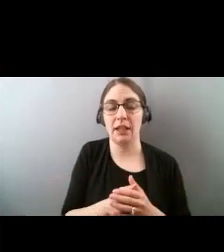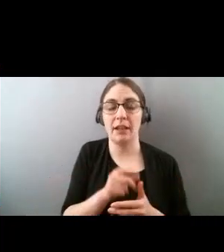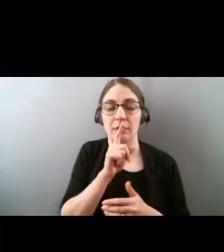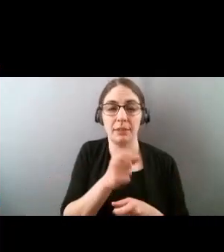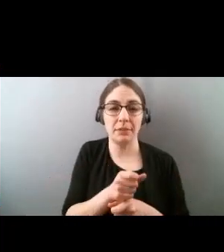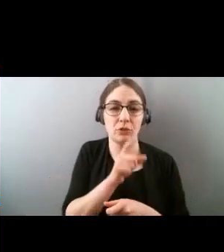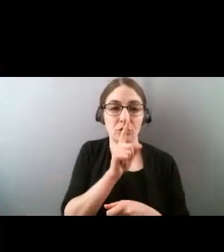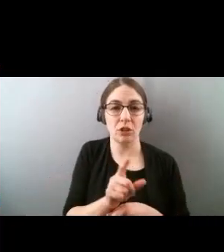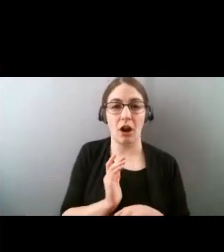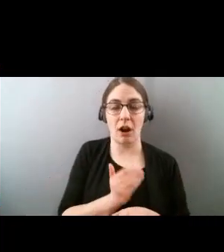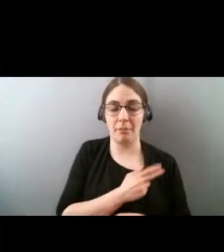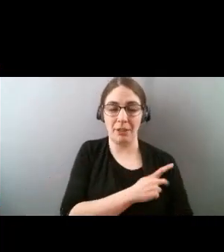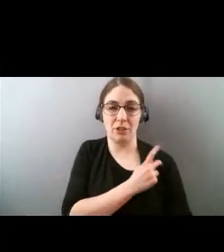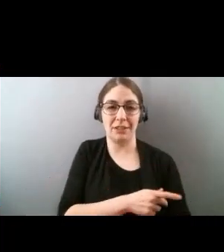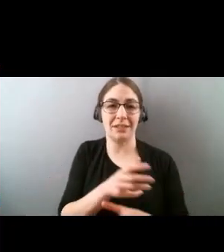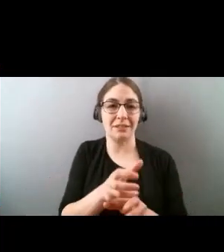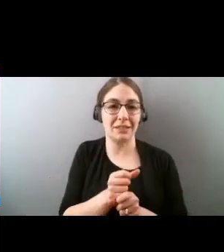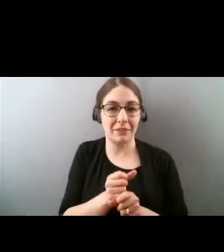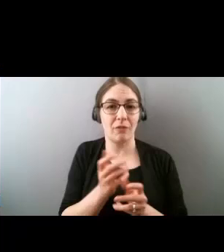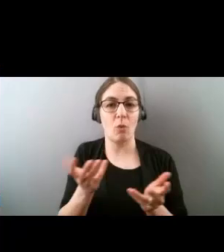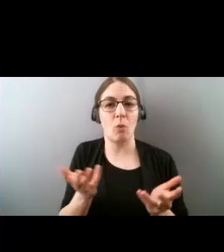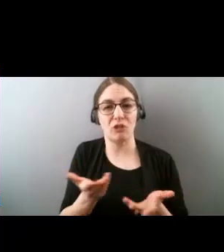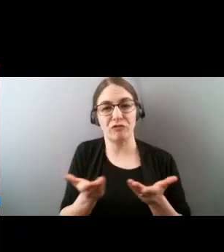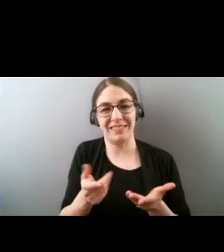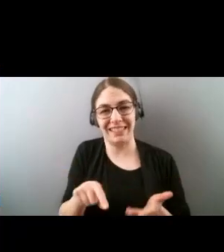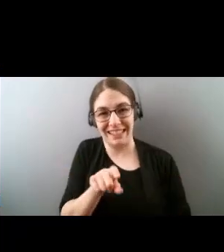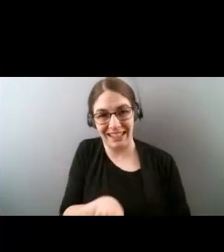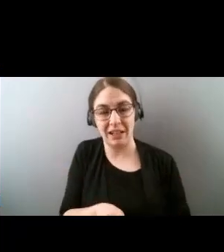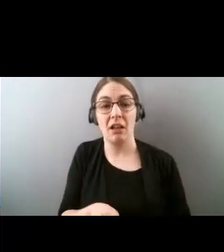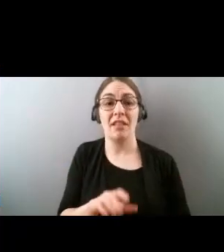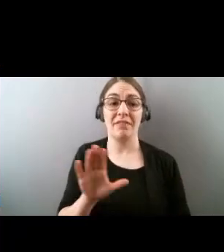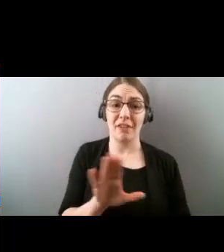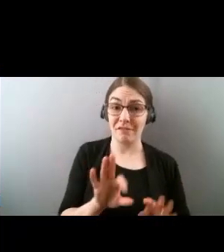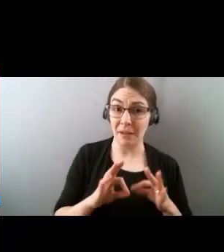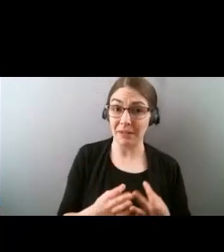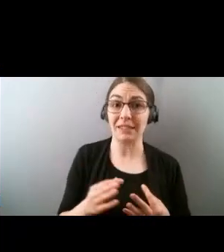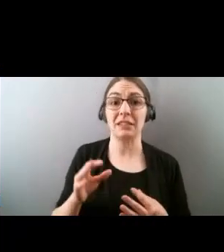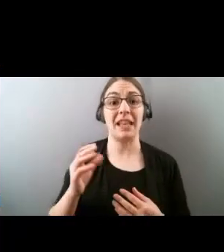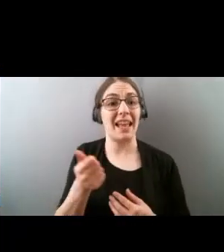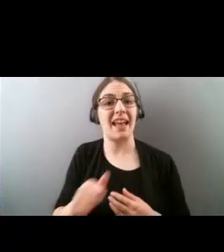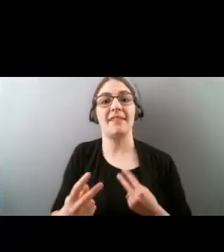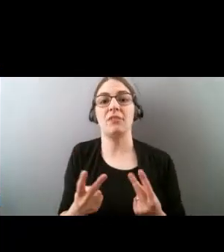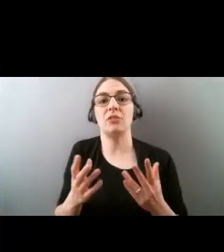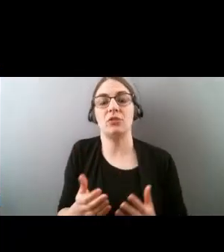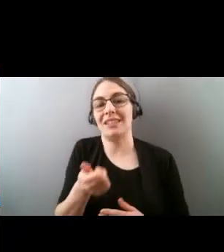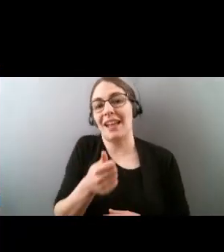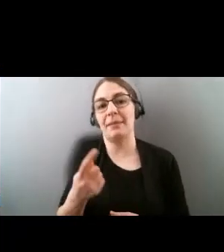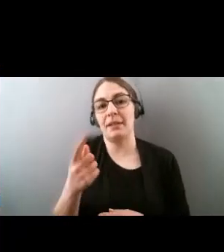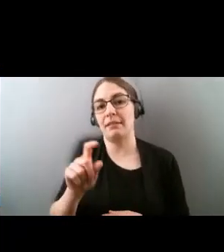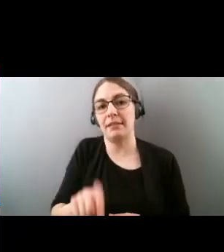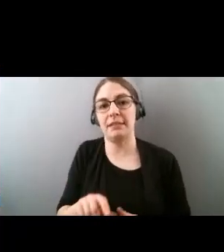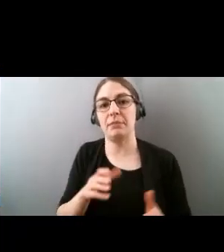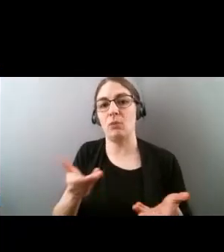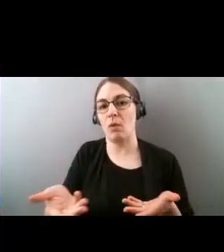receiving what it is that they need. Our patients and our families and any visitors, any folks that need to be welcomed into our healthcare system in order to receive the services